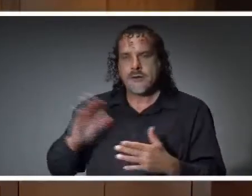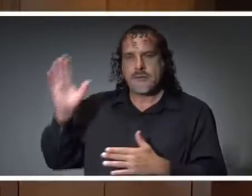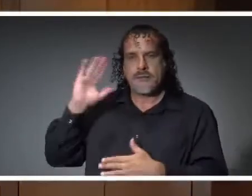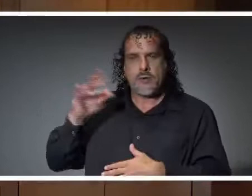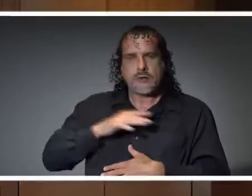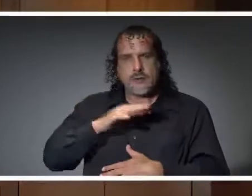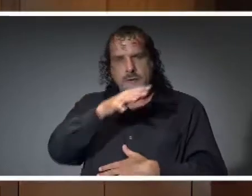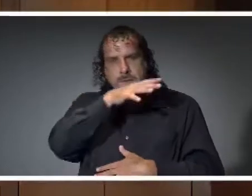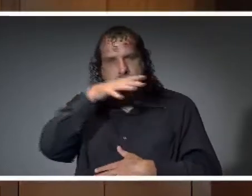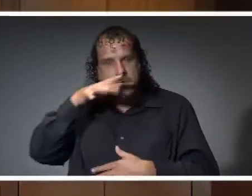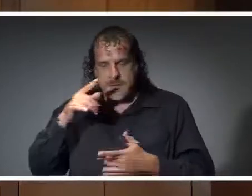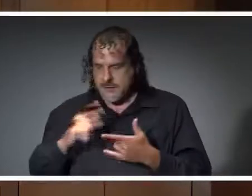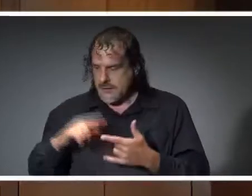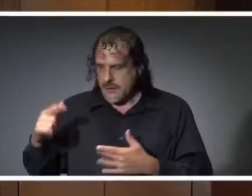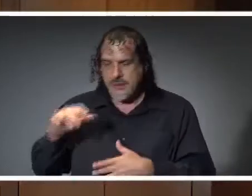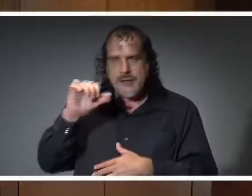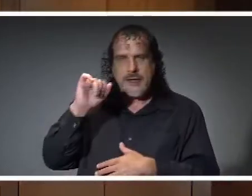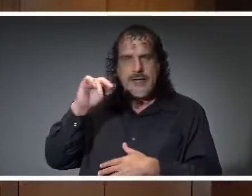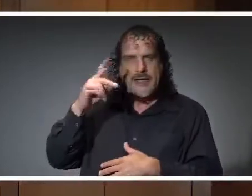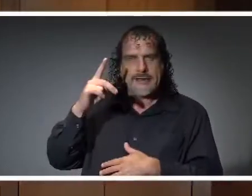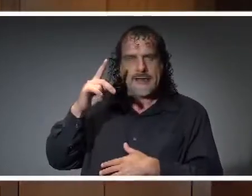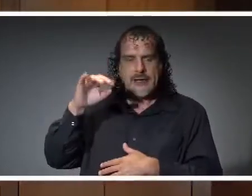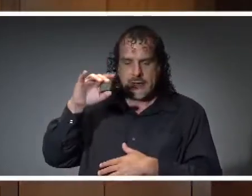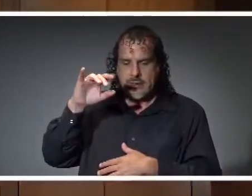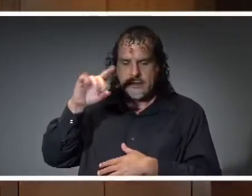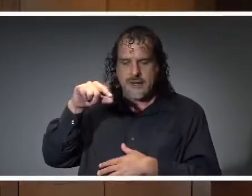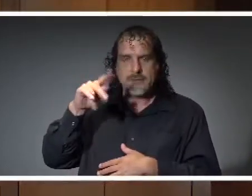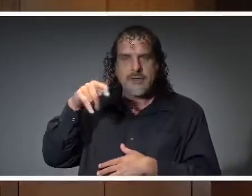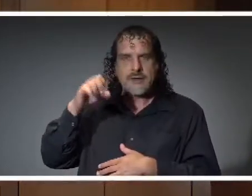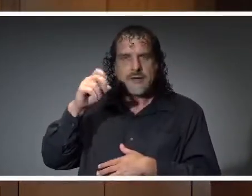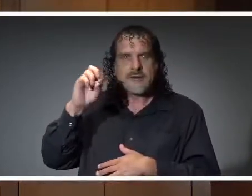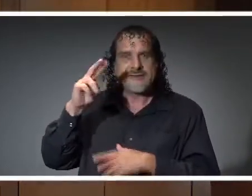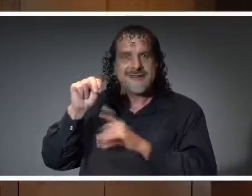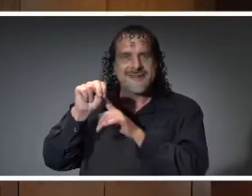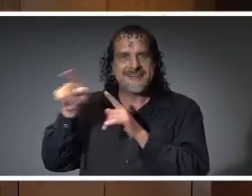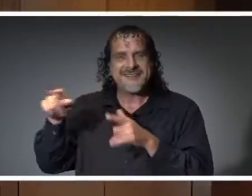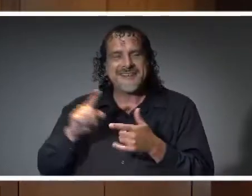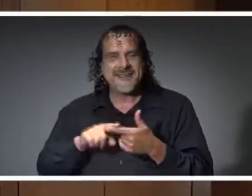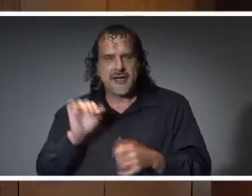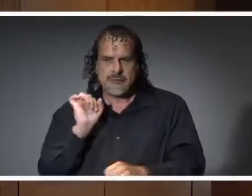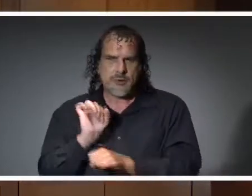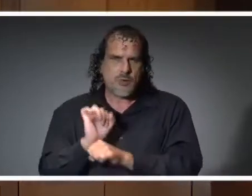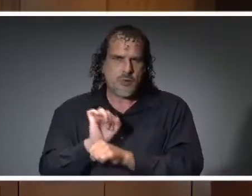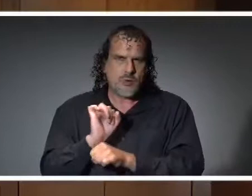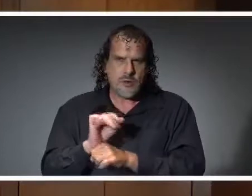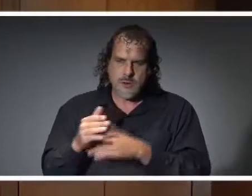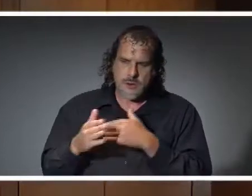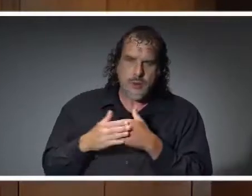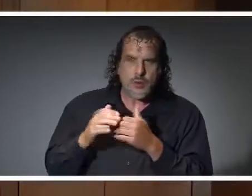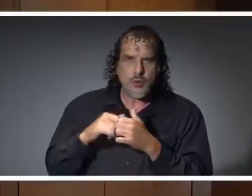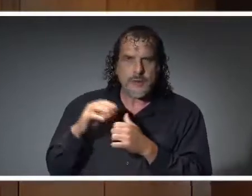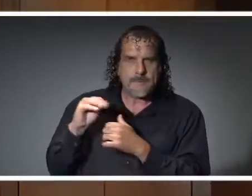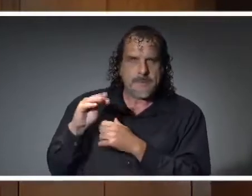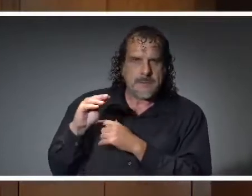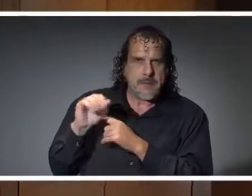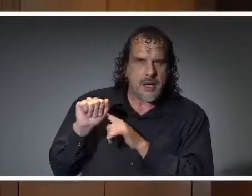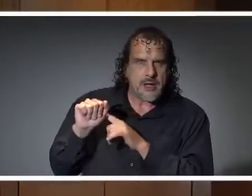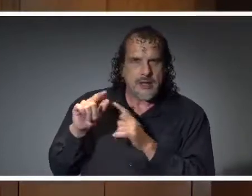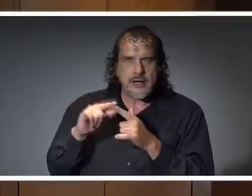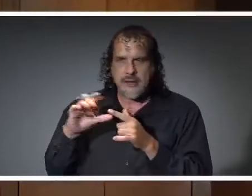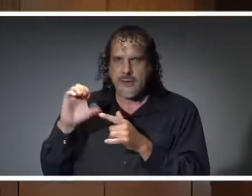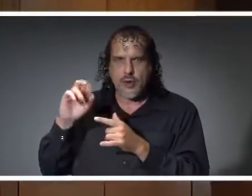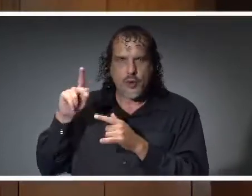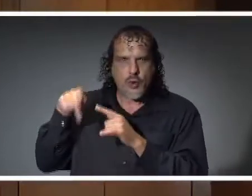is Commissioner Andy Gibson. He has also been working very closely with MEMA as well as the